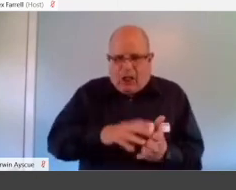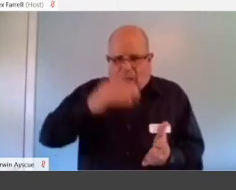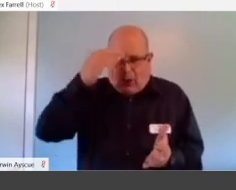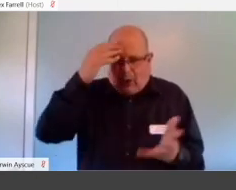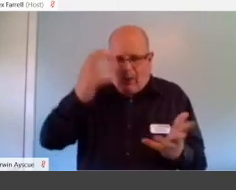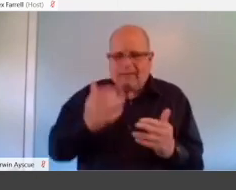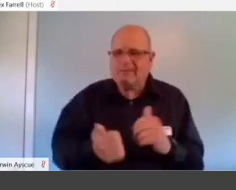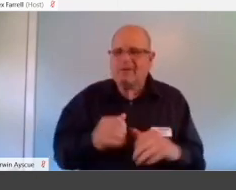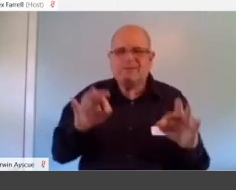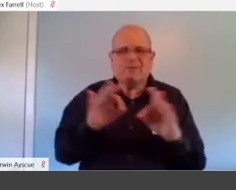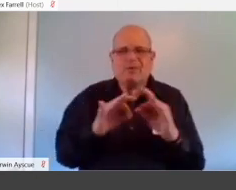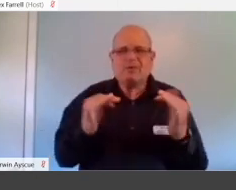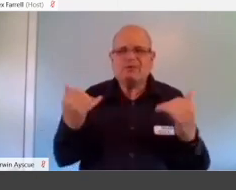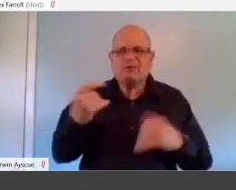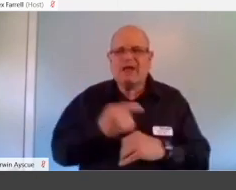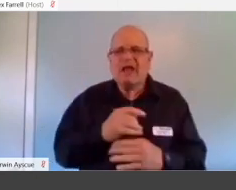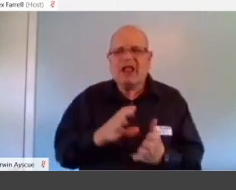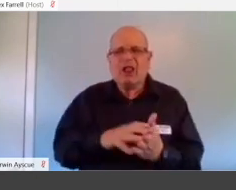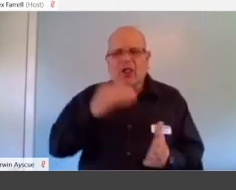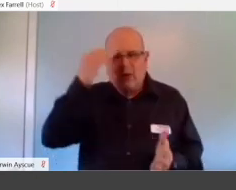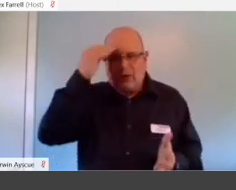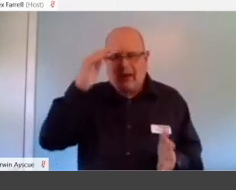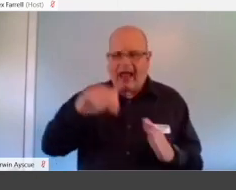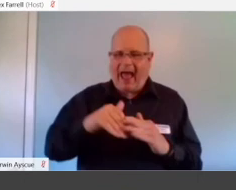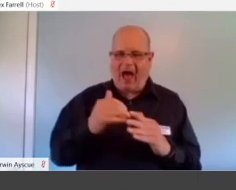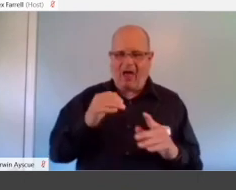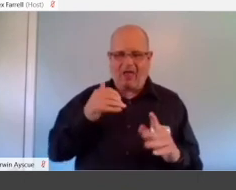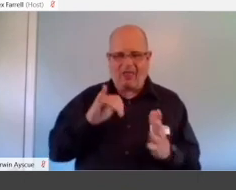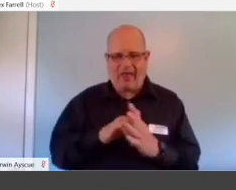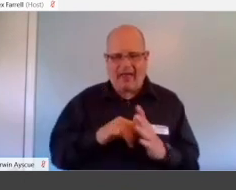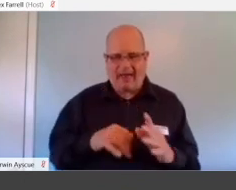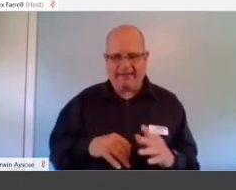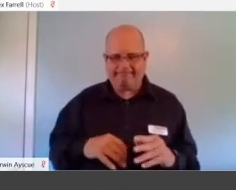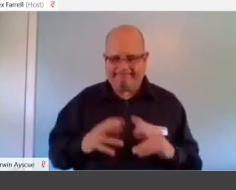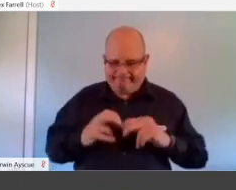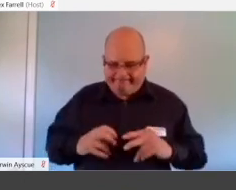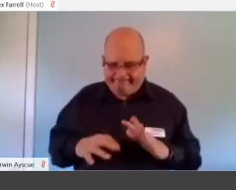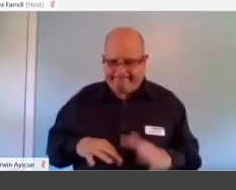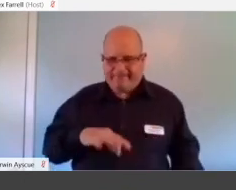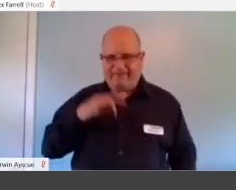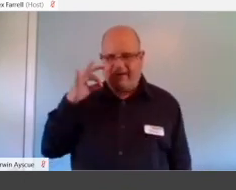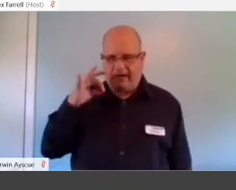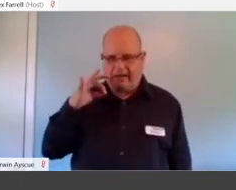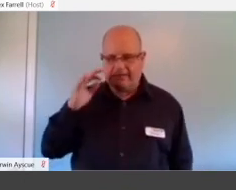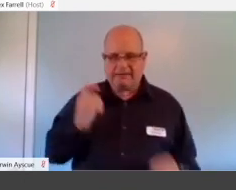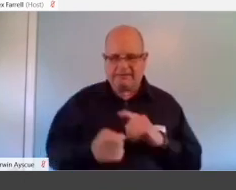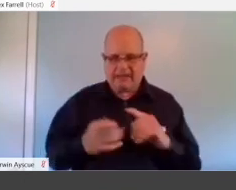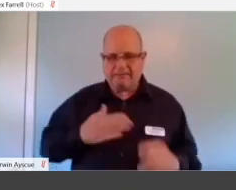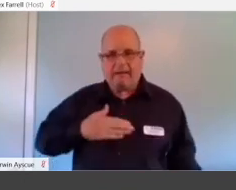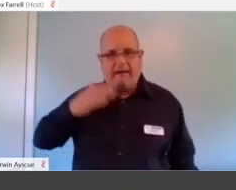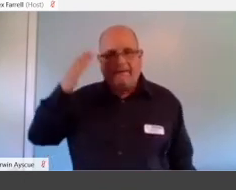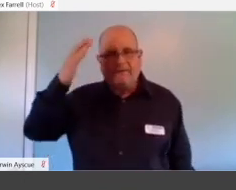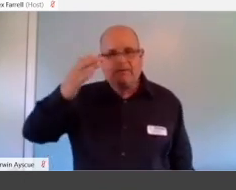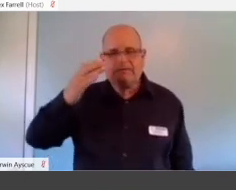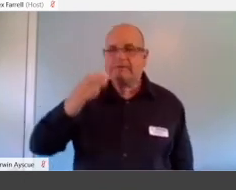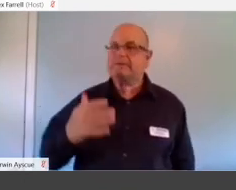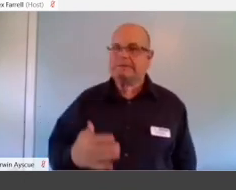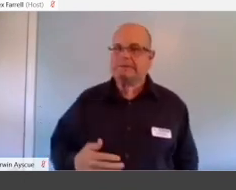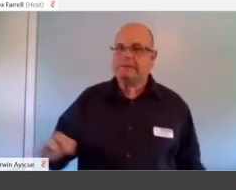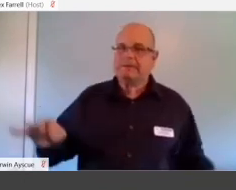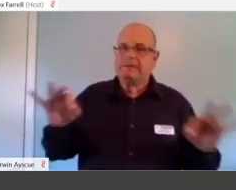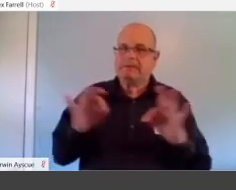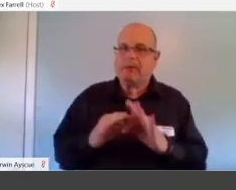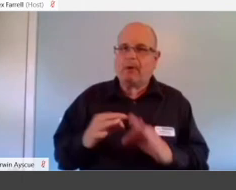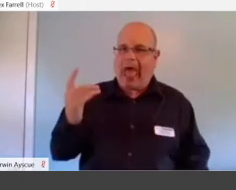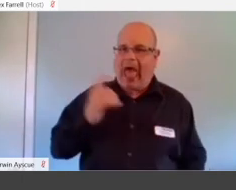important thing I learned today, and how may it change the way I approach things in the future? That question for me is so powerful because it